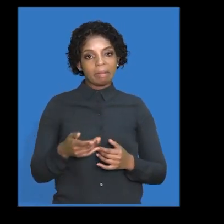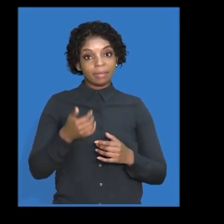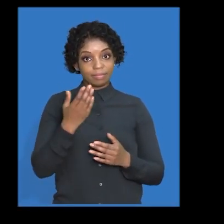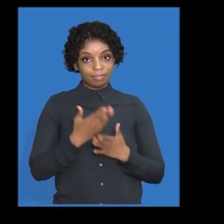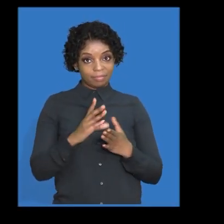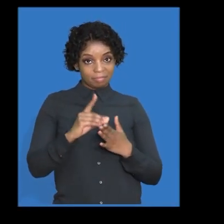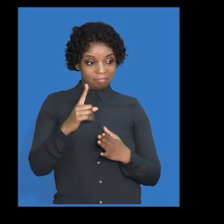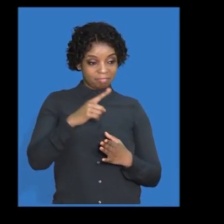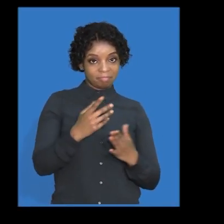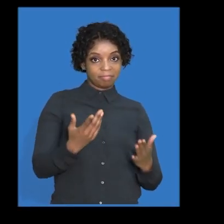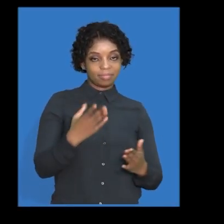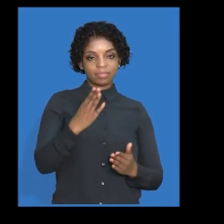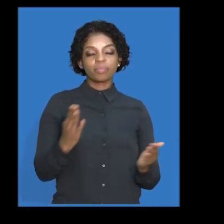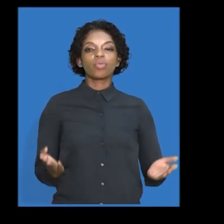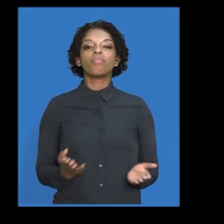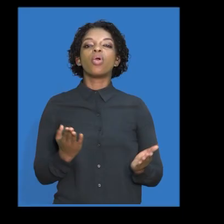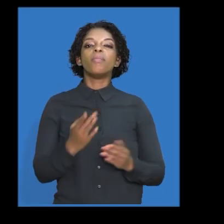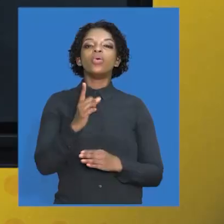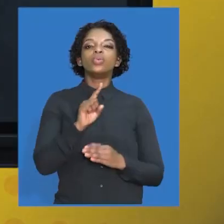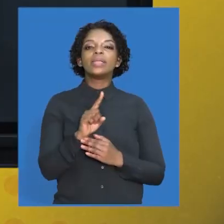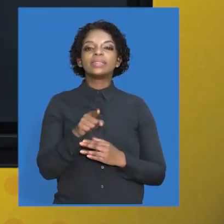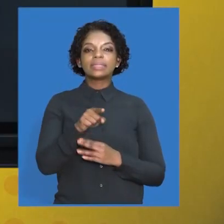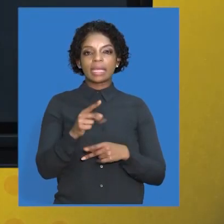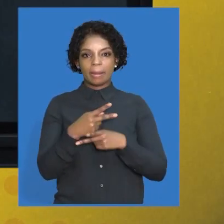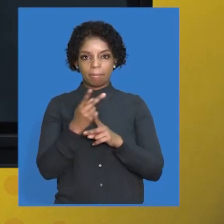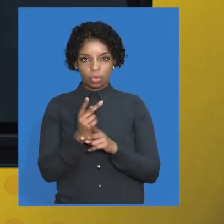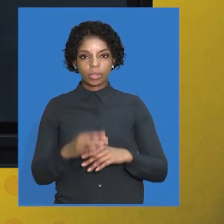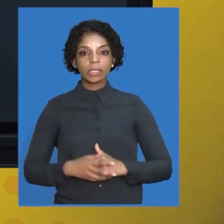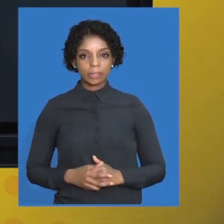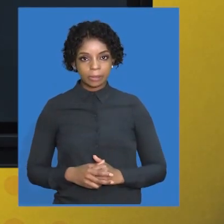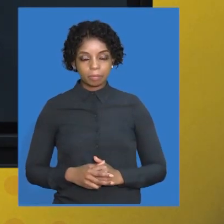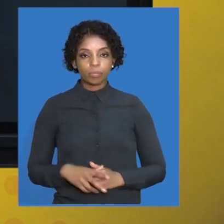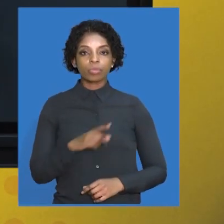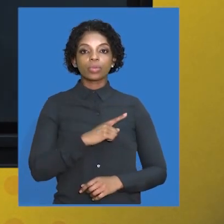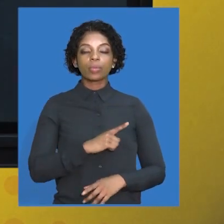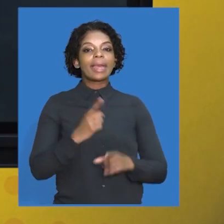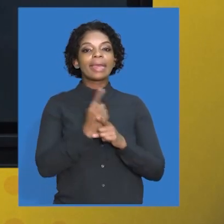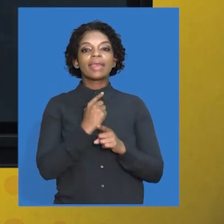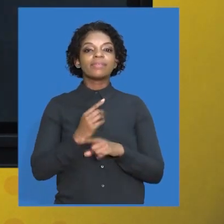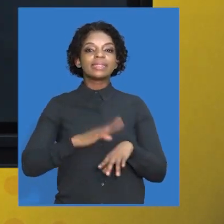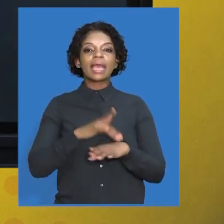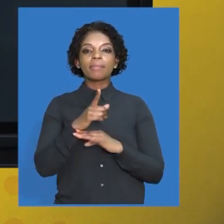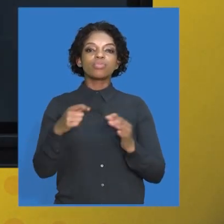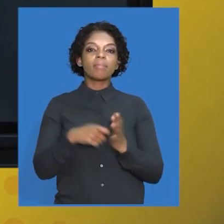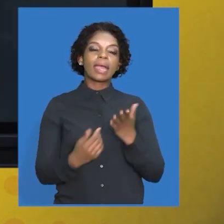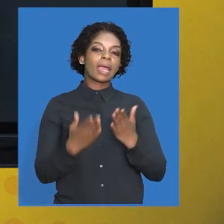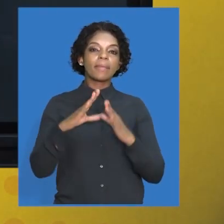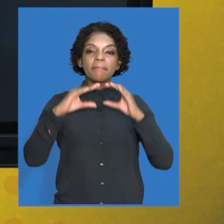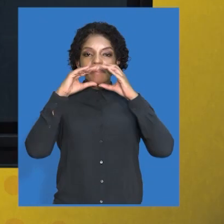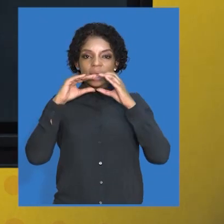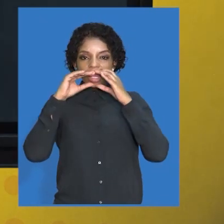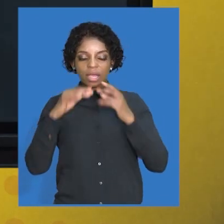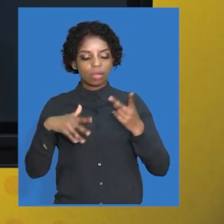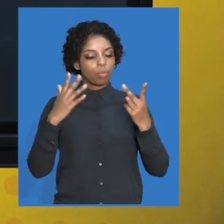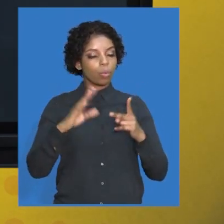promotion of their products, because every time that you buy that, let's say, a burger or some